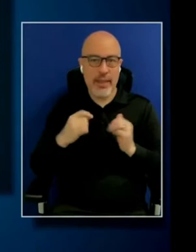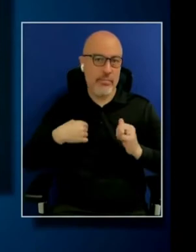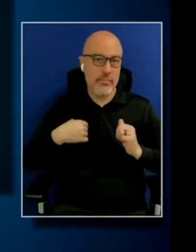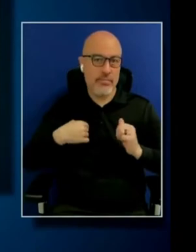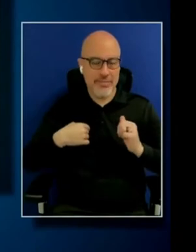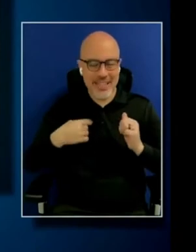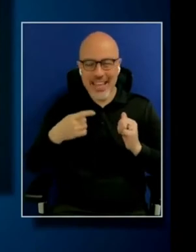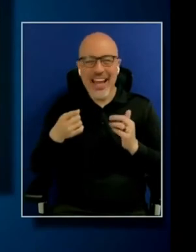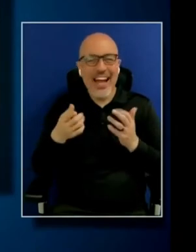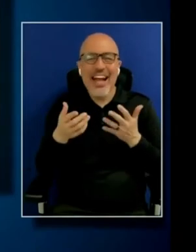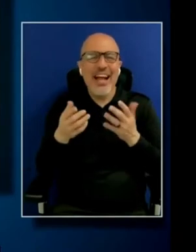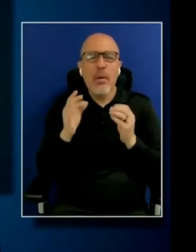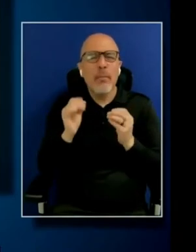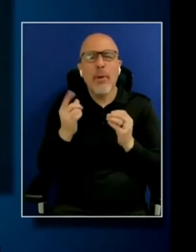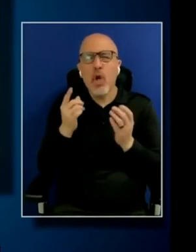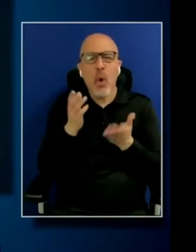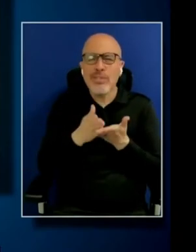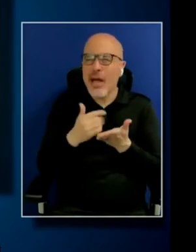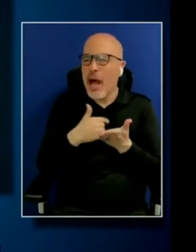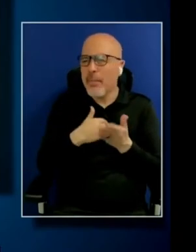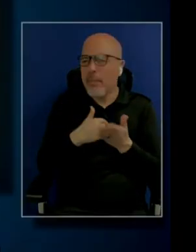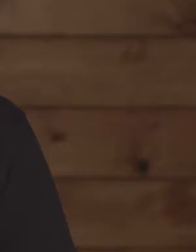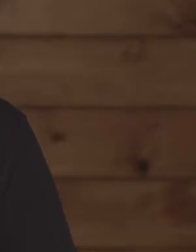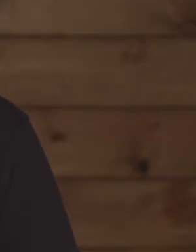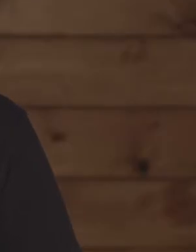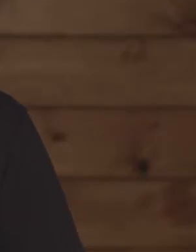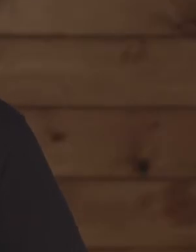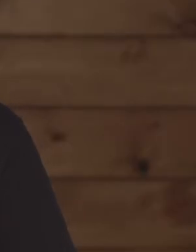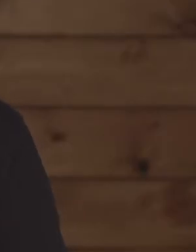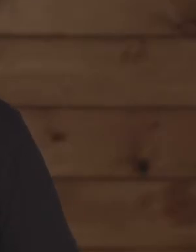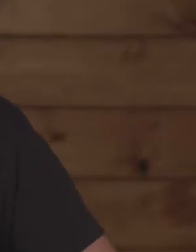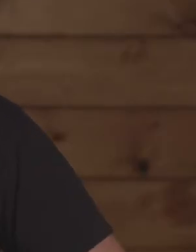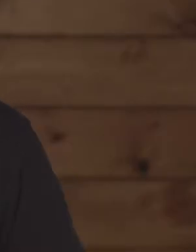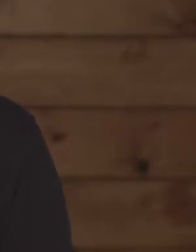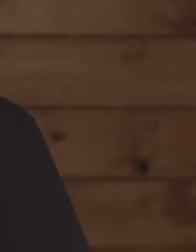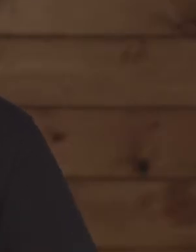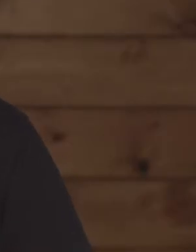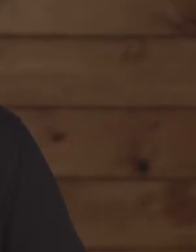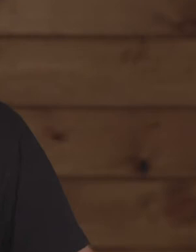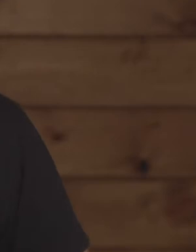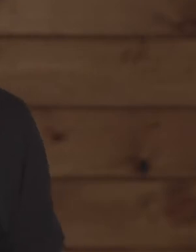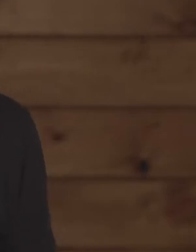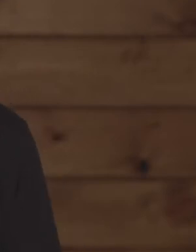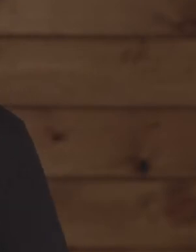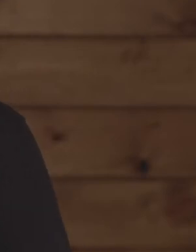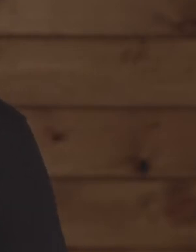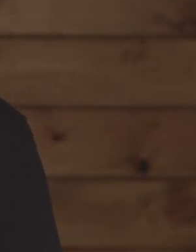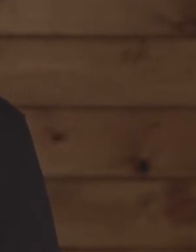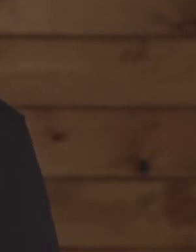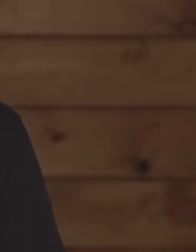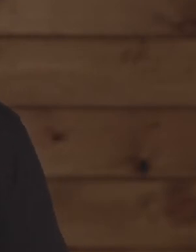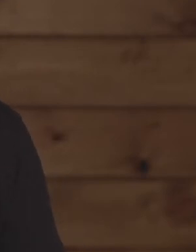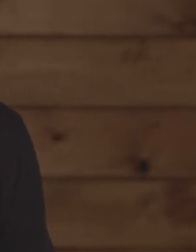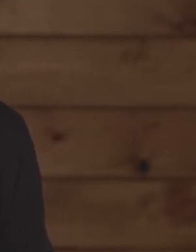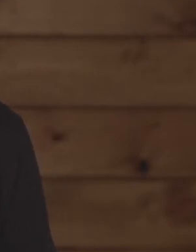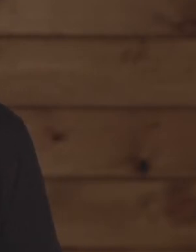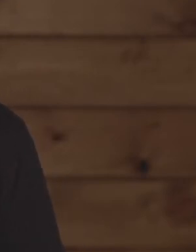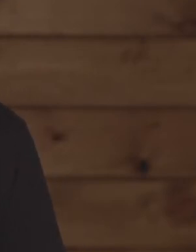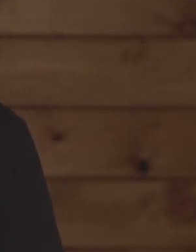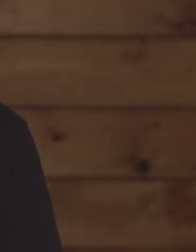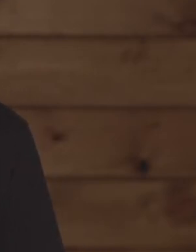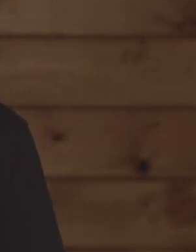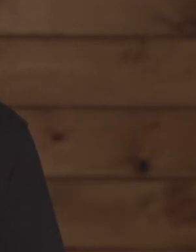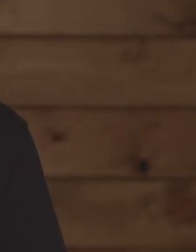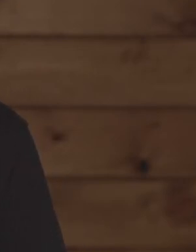was like, no one would stop me and no one was trying to stop me. LaToya has worked on such projects as Rise Up, Sing Out, The Proud Family,